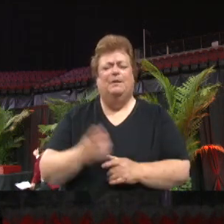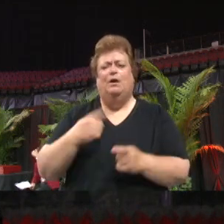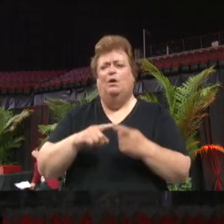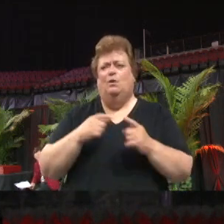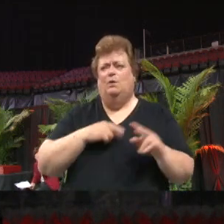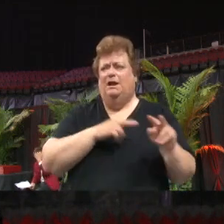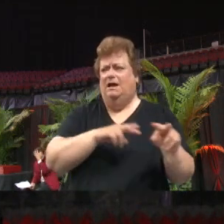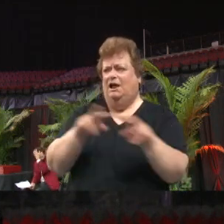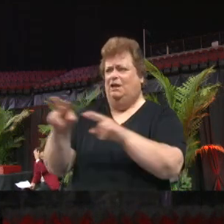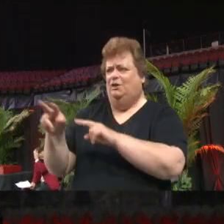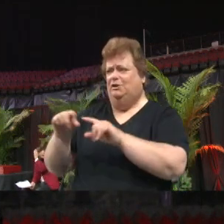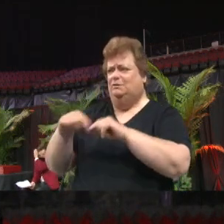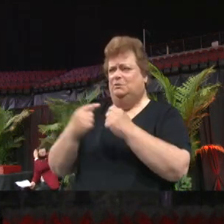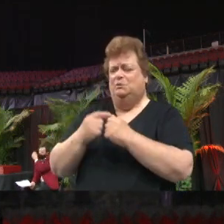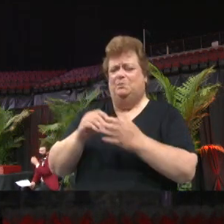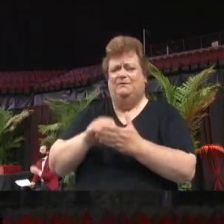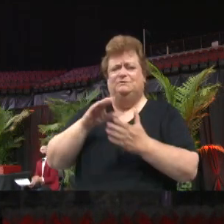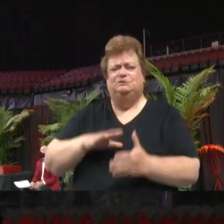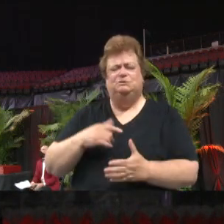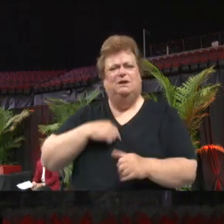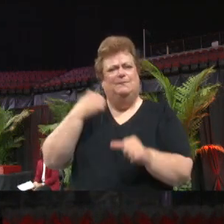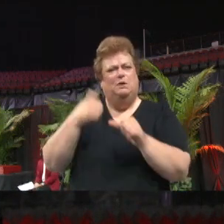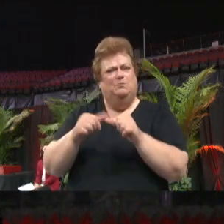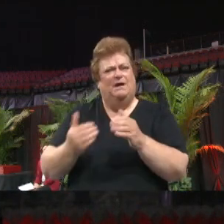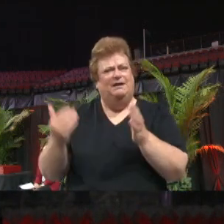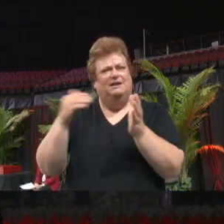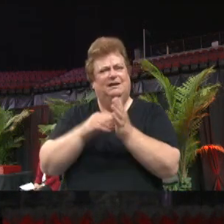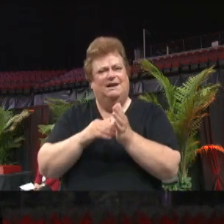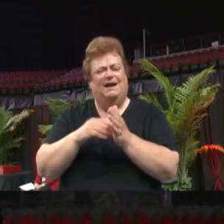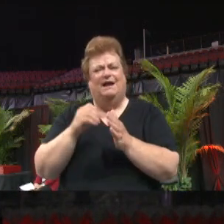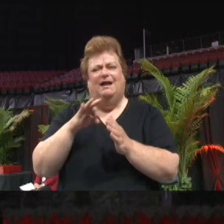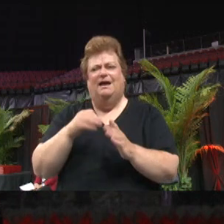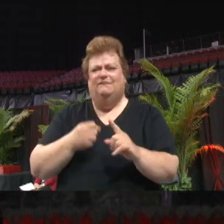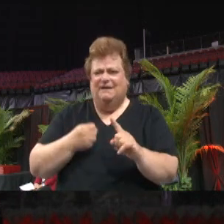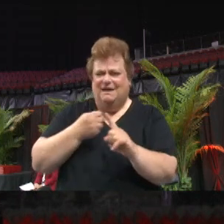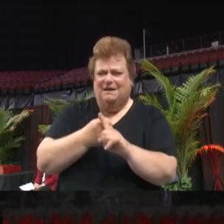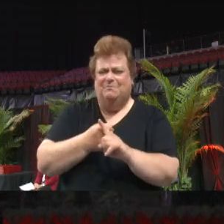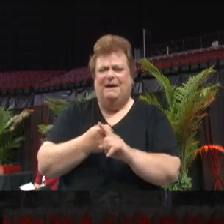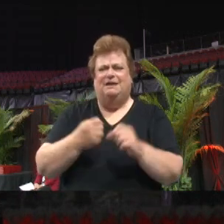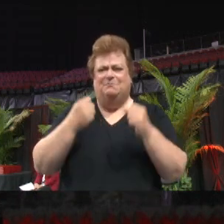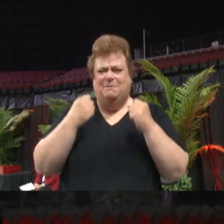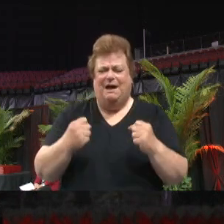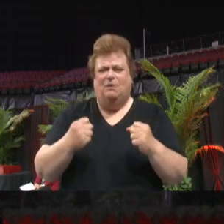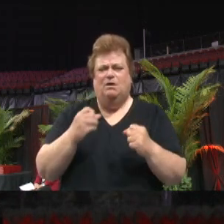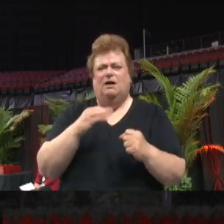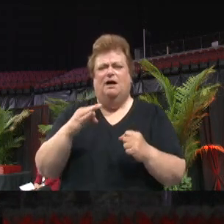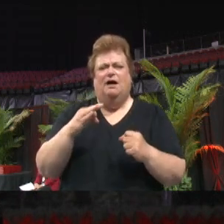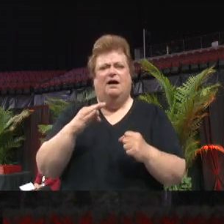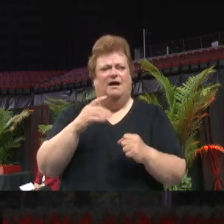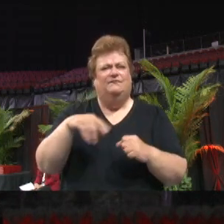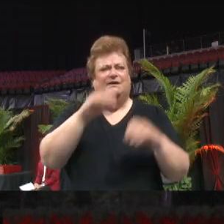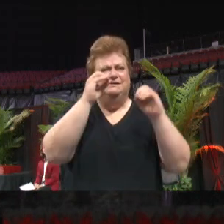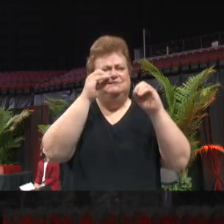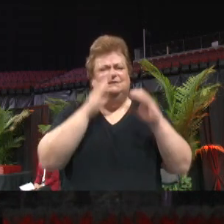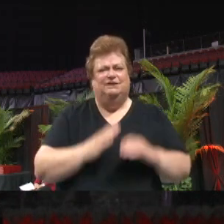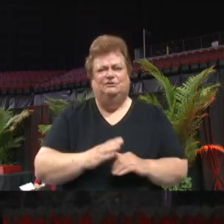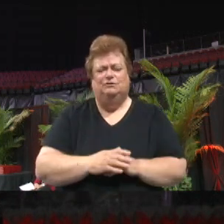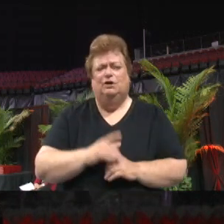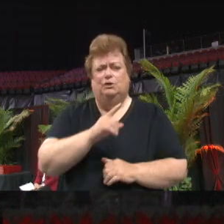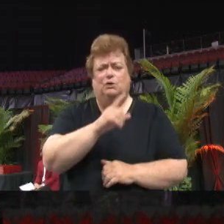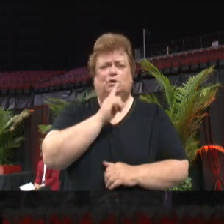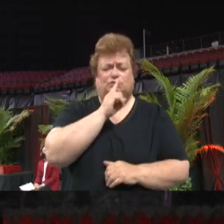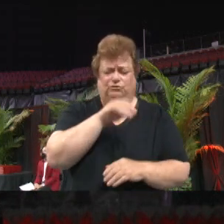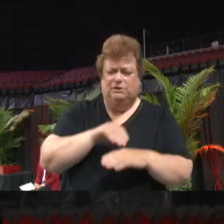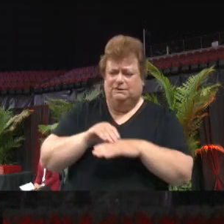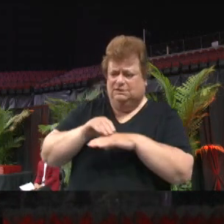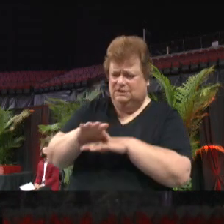this group of students, I'm reminded once again of the impact and power of public educators. You truly change lives.